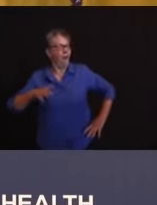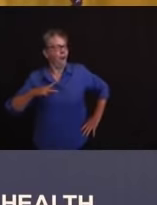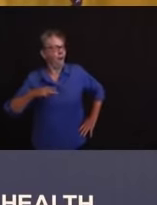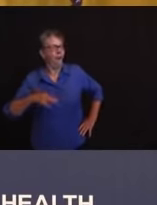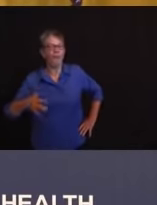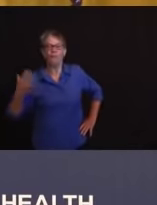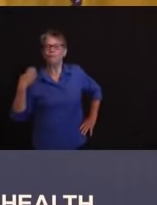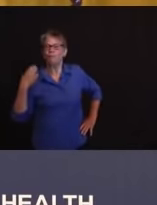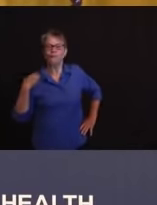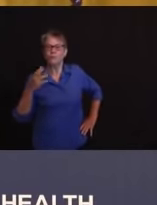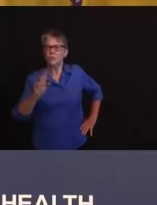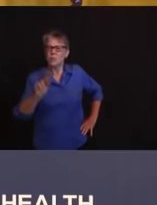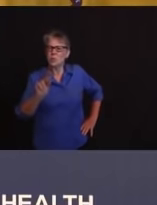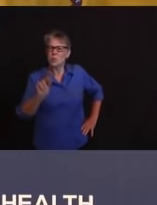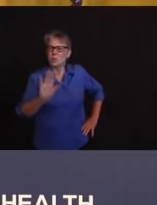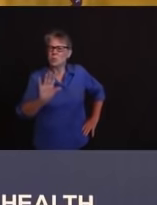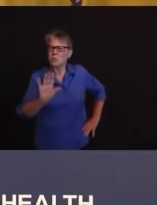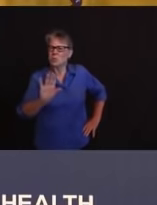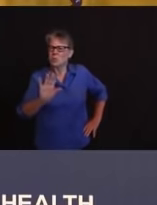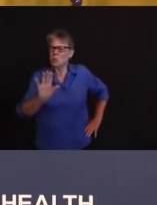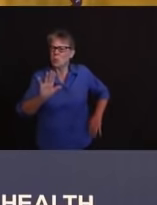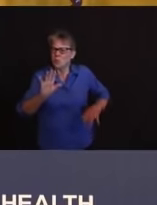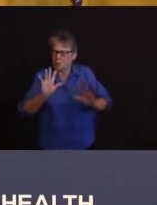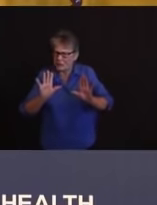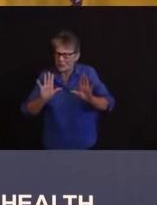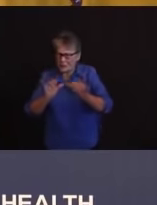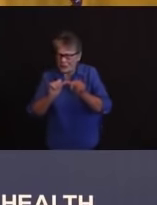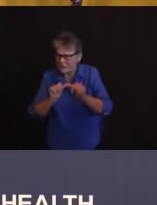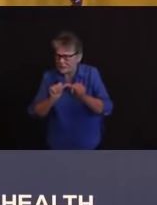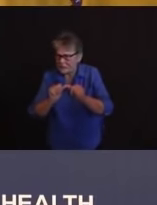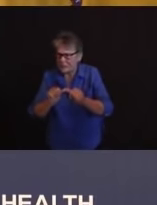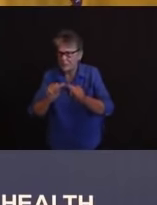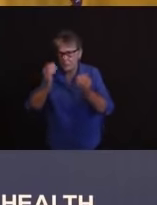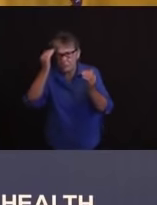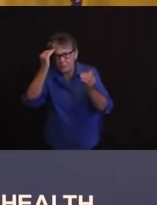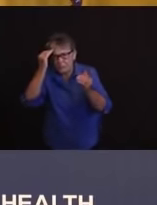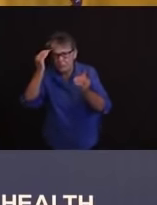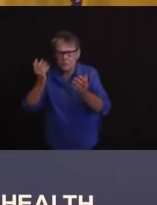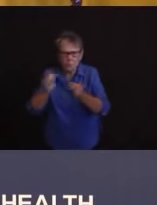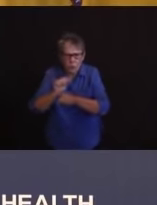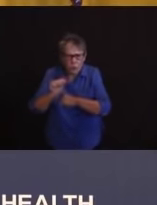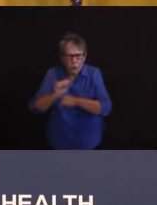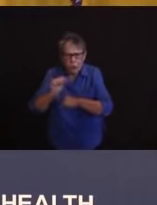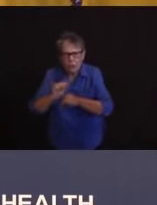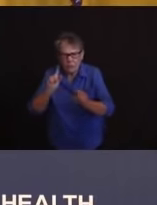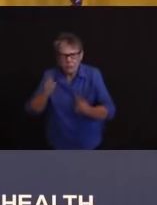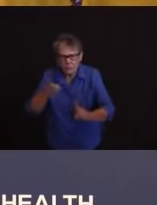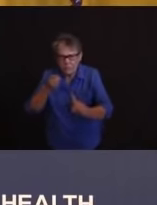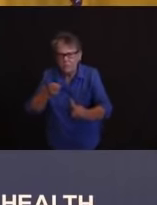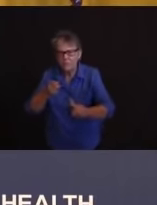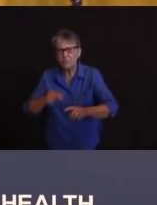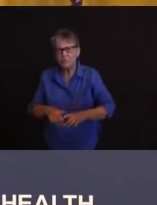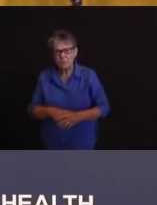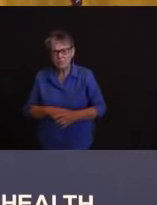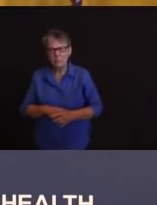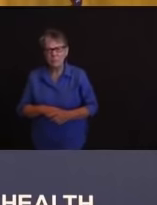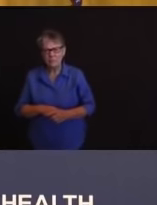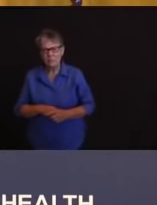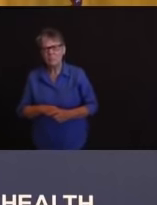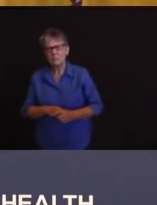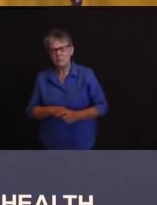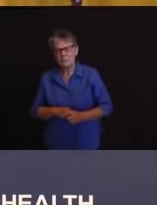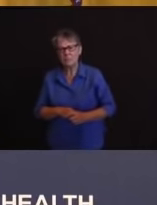be lying if I said otherwise. Again, we have an expectation, an aspiration, and plans to get us to the